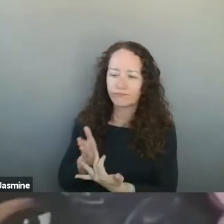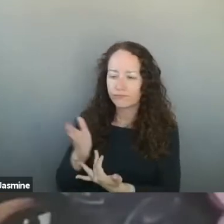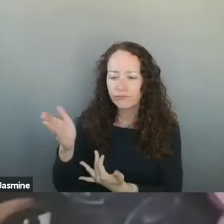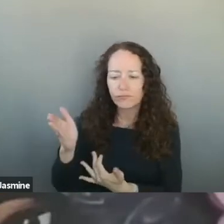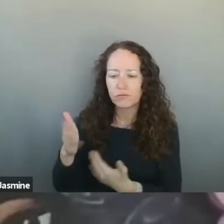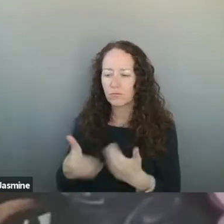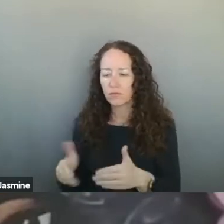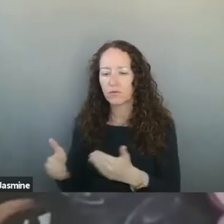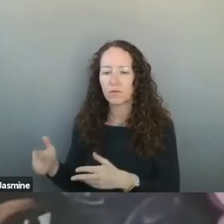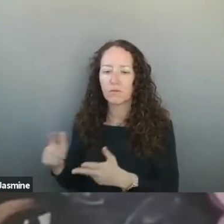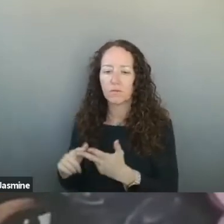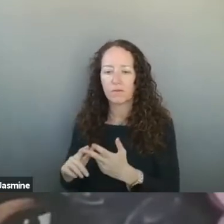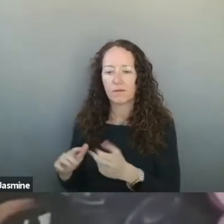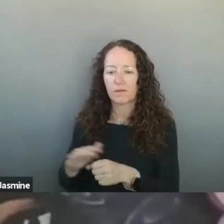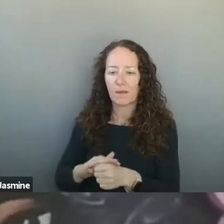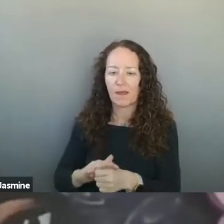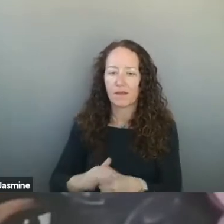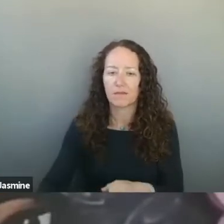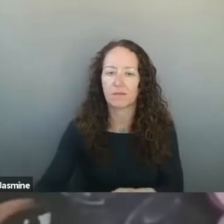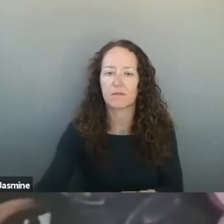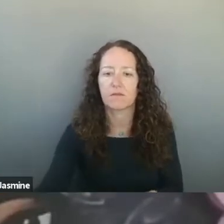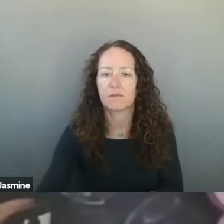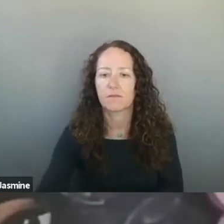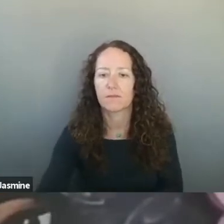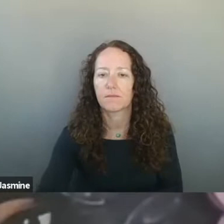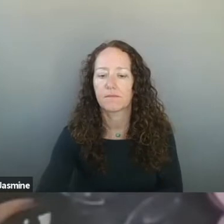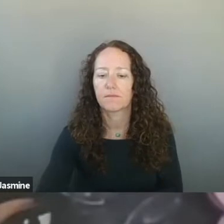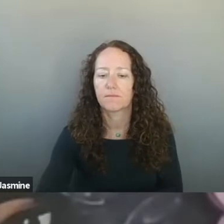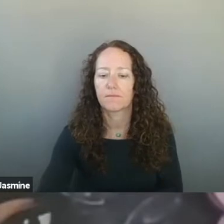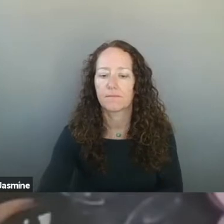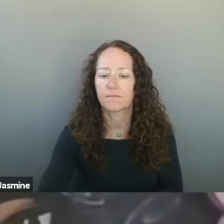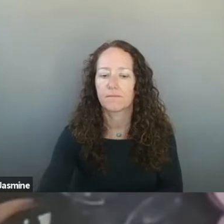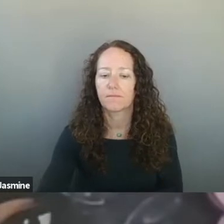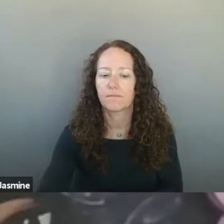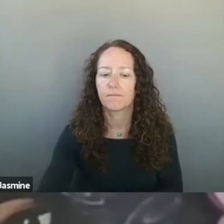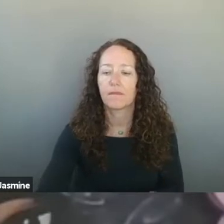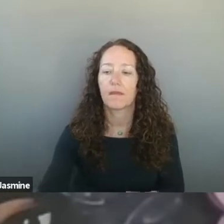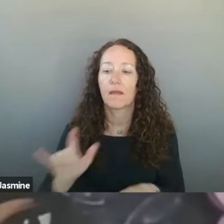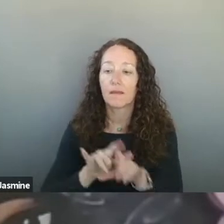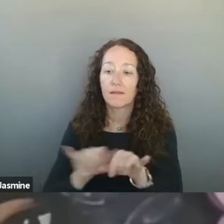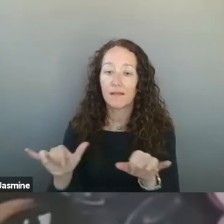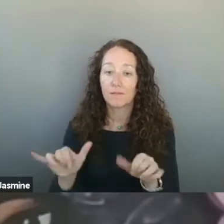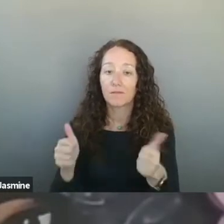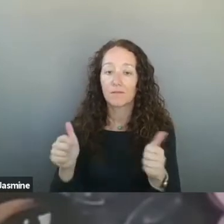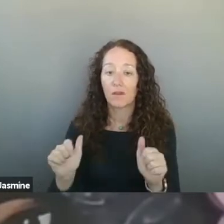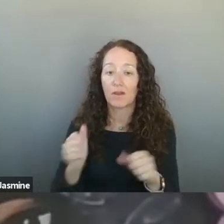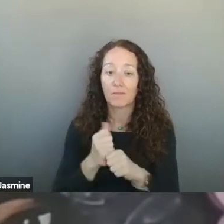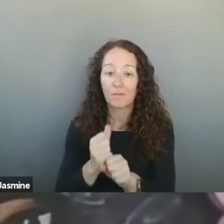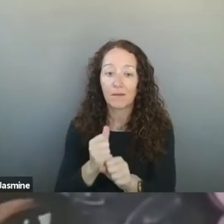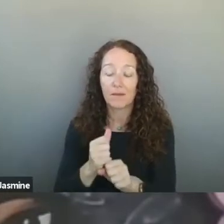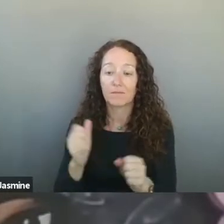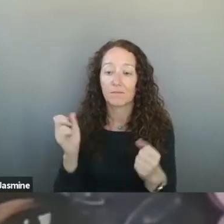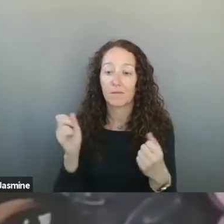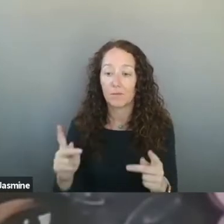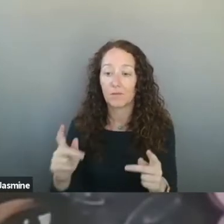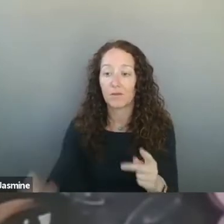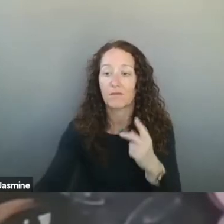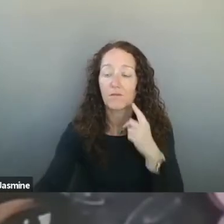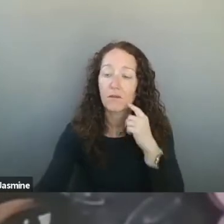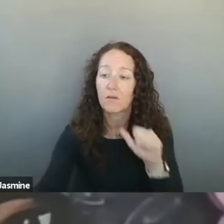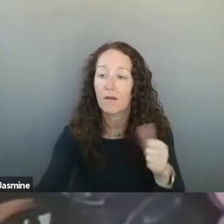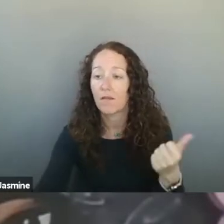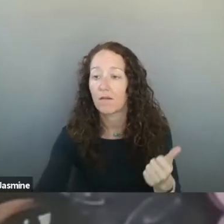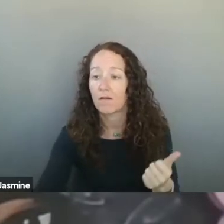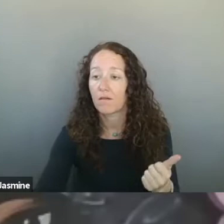endeavoring to create opportunities for other folks who look like me did not necessarily make me a lot of